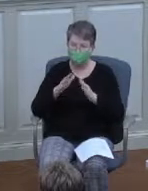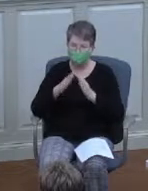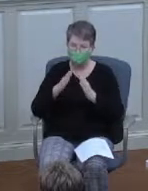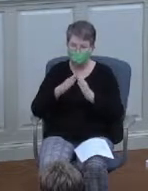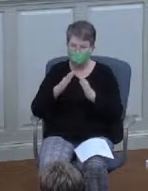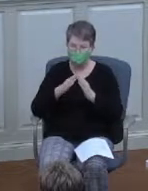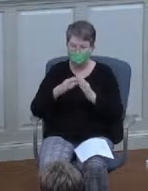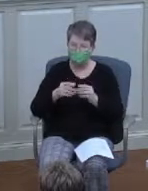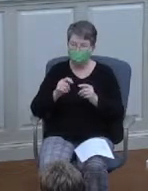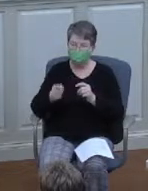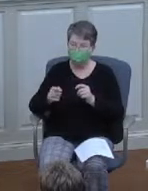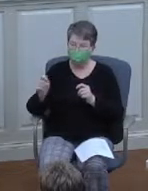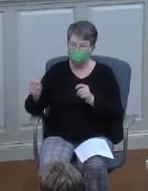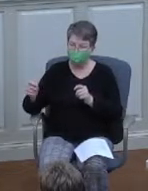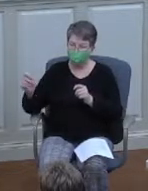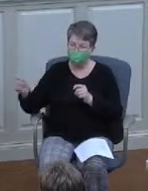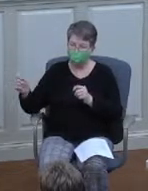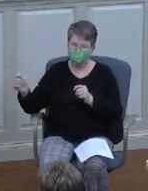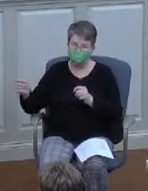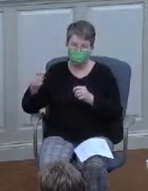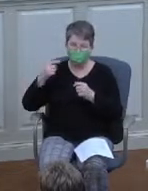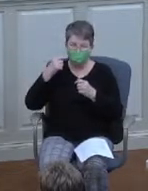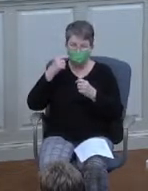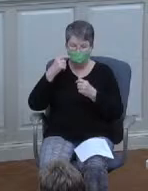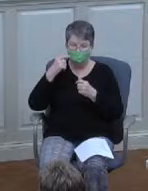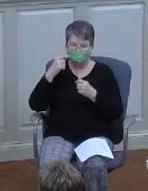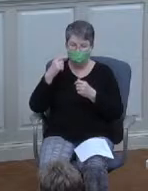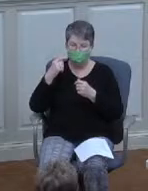deliver the grants on behalf of the city.